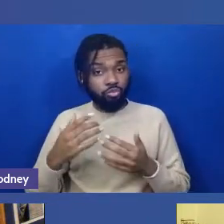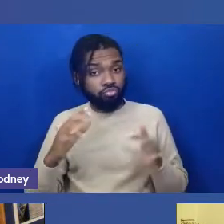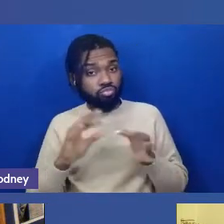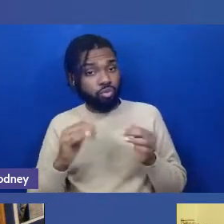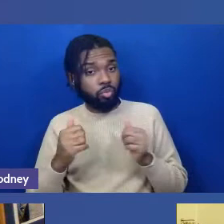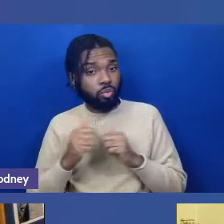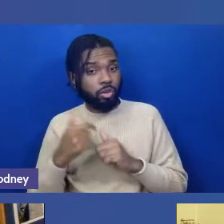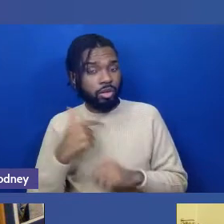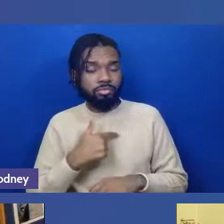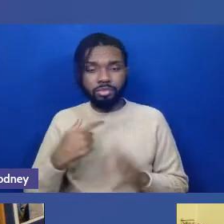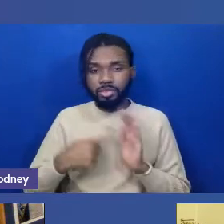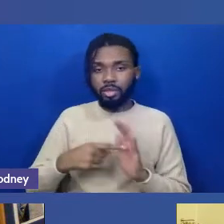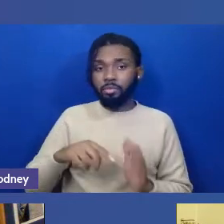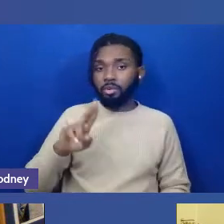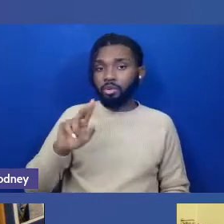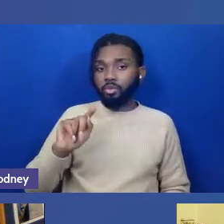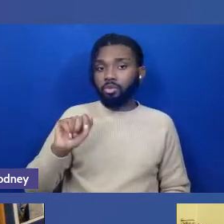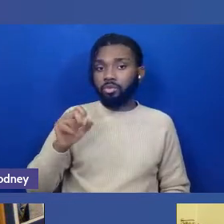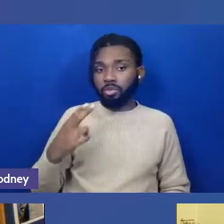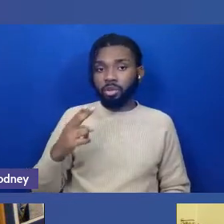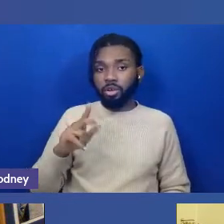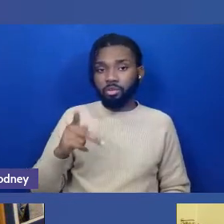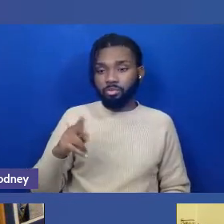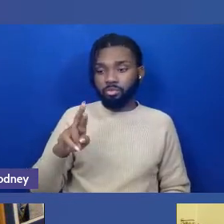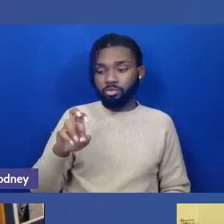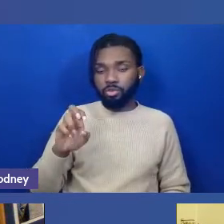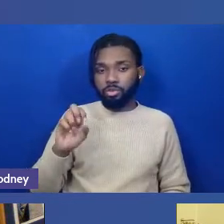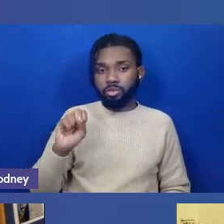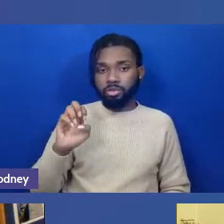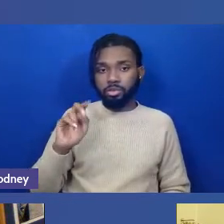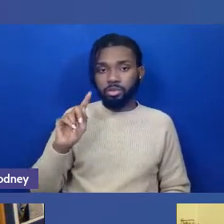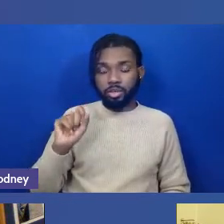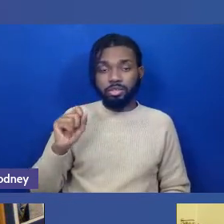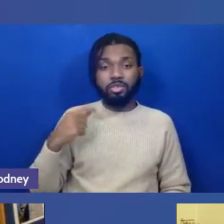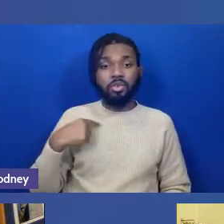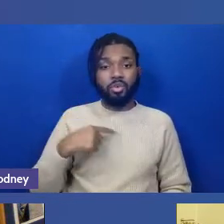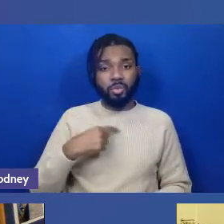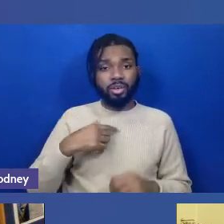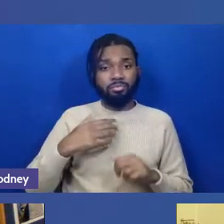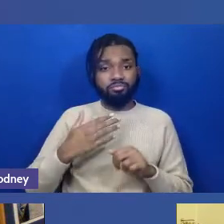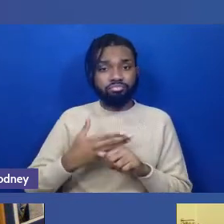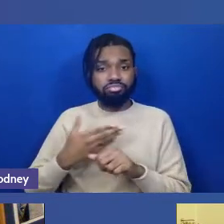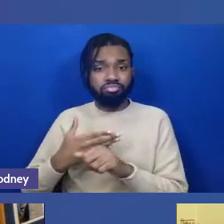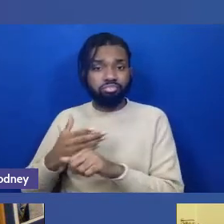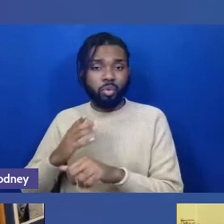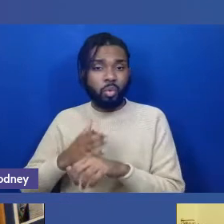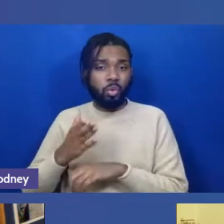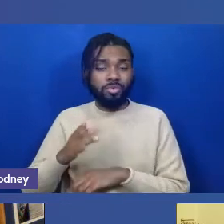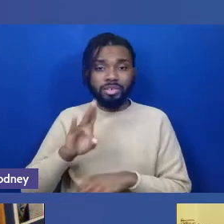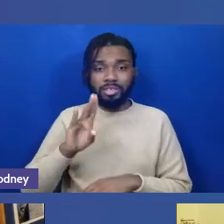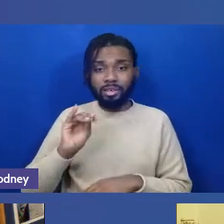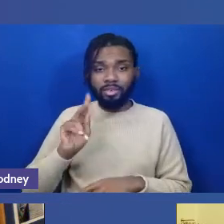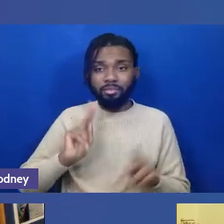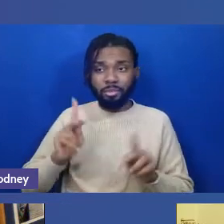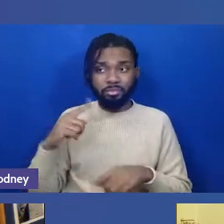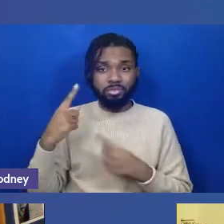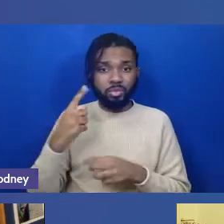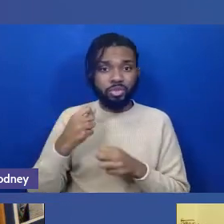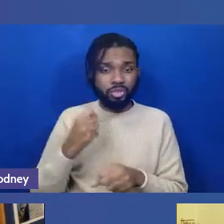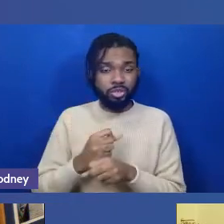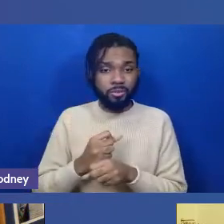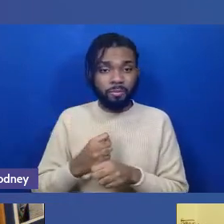we've furloughed over 70 people in the past year. We are down to a